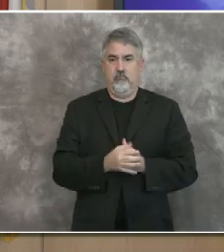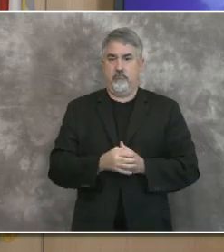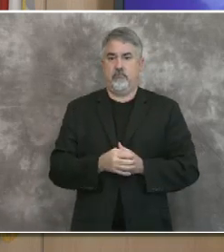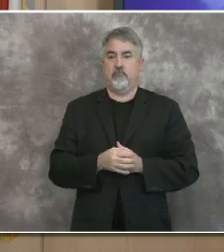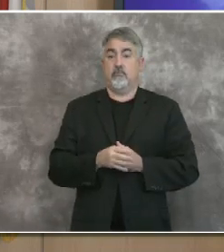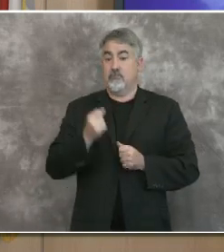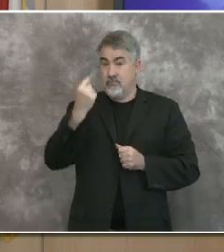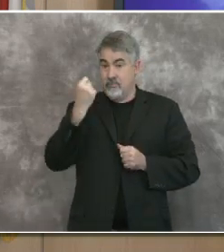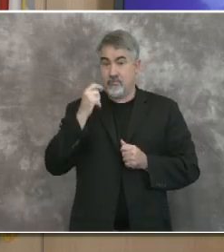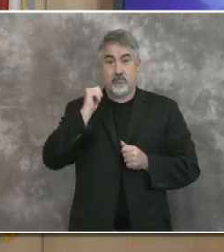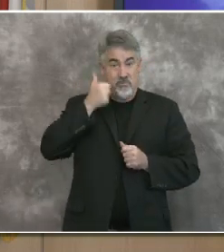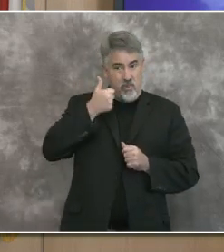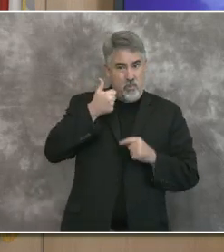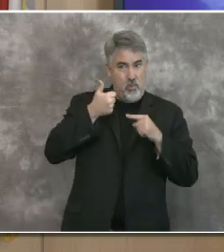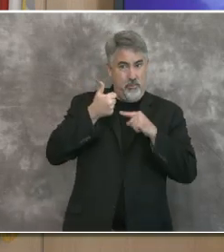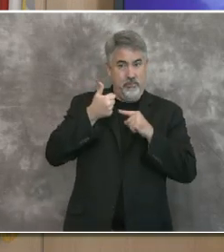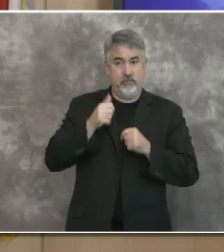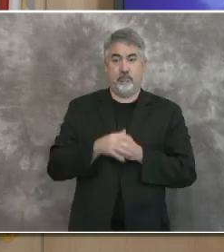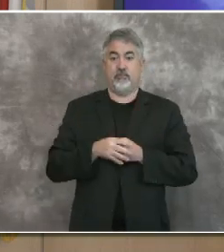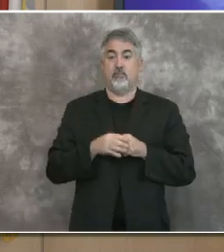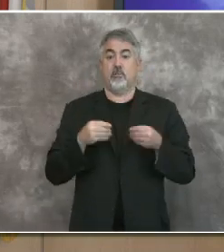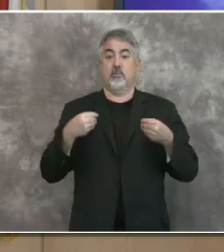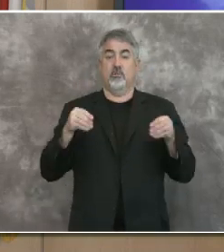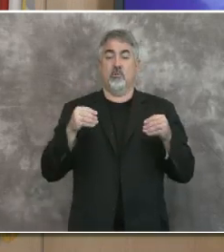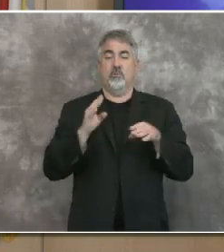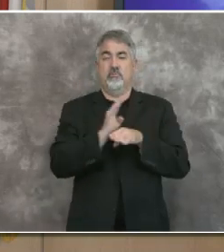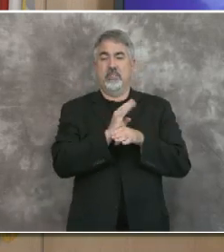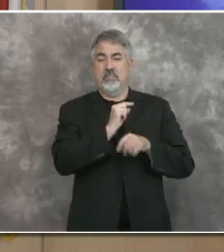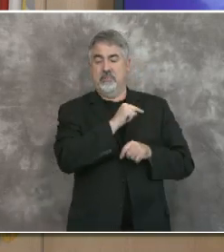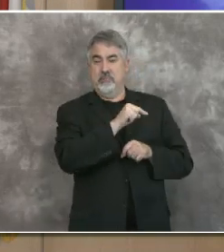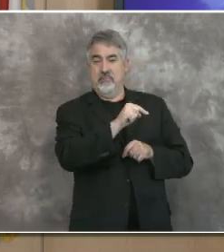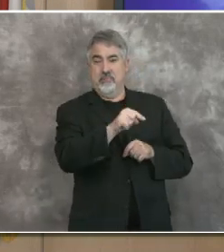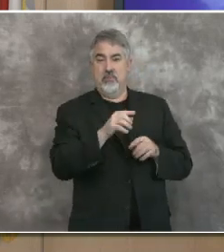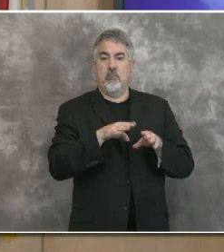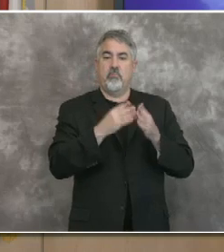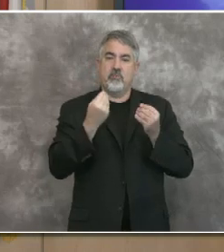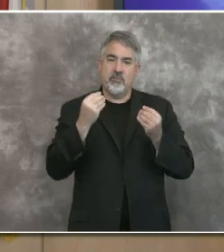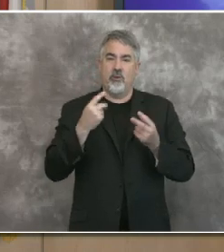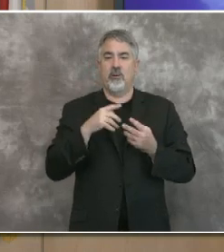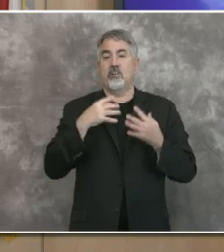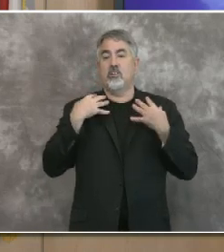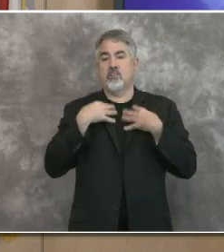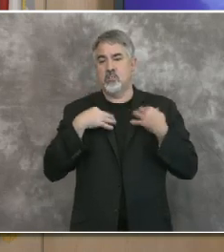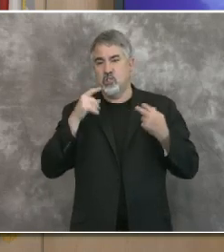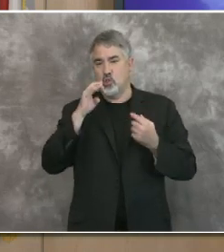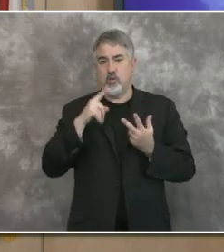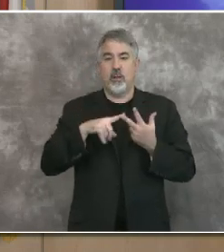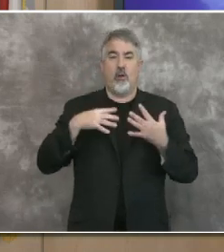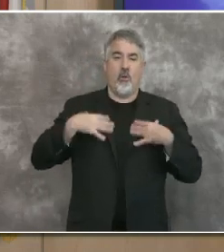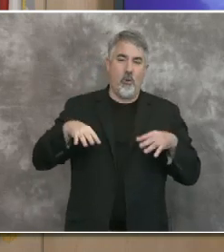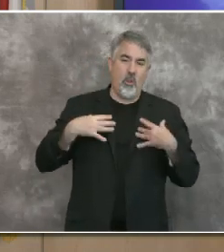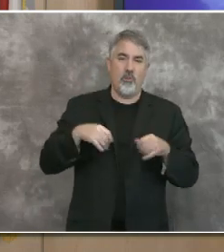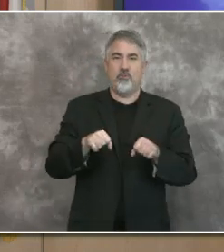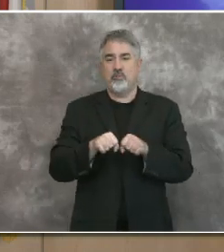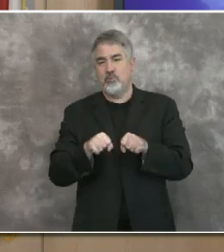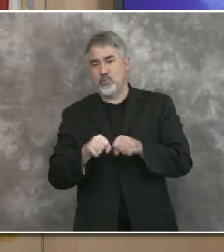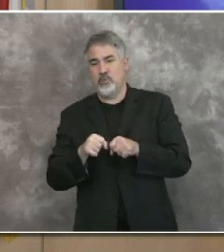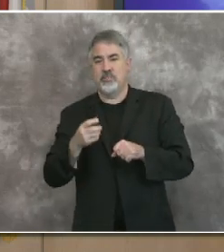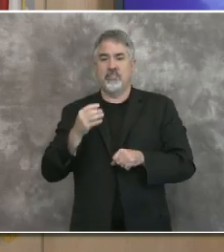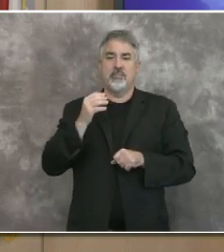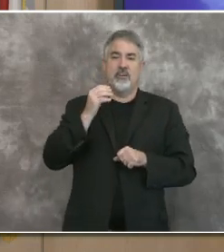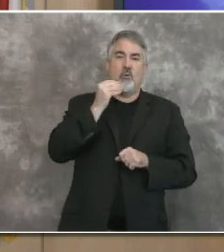tomorrow, retail entities like bookstores, jewelry stores, clothing stores, shoe stores, home and furnishing